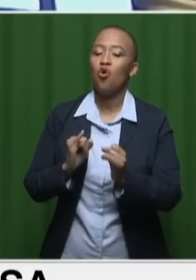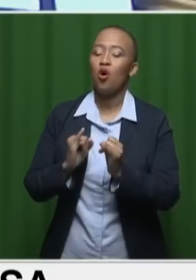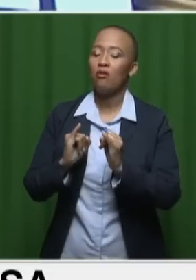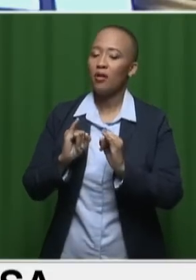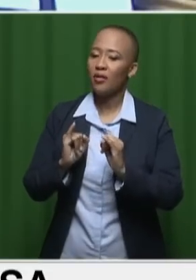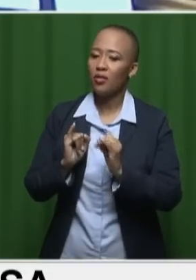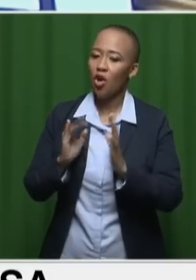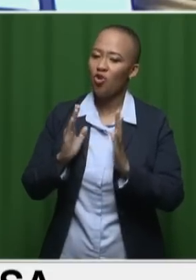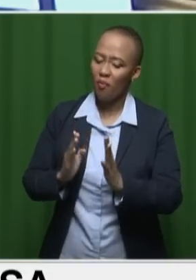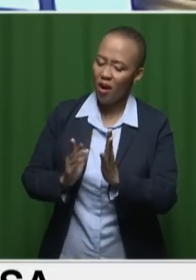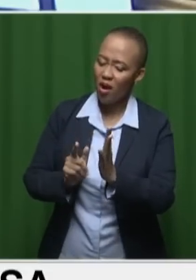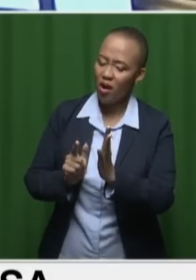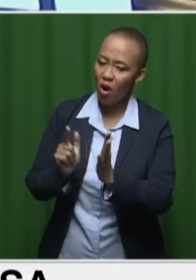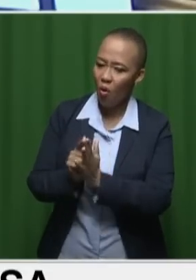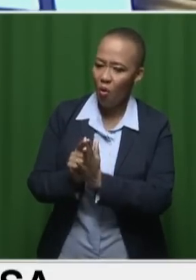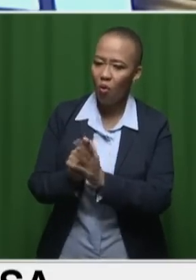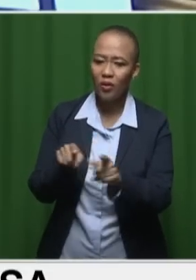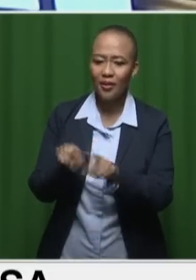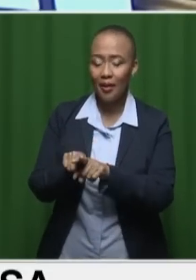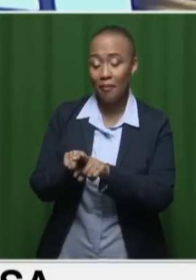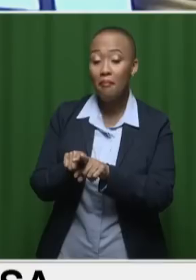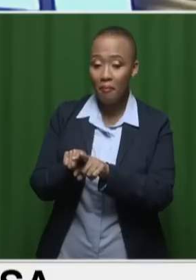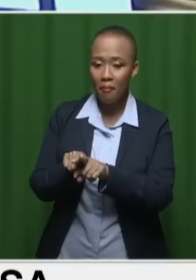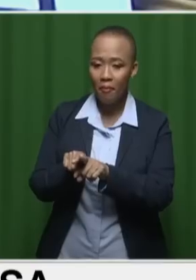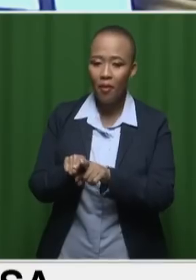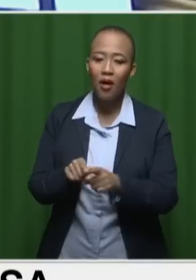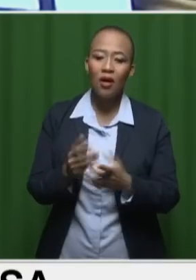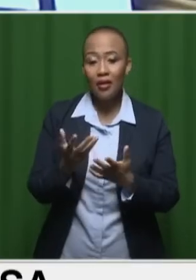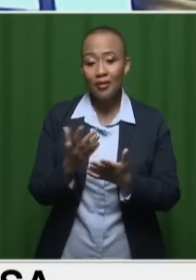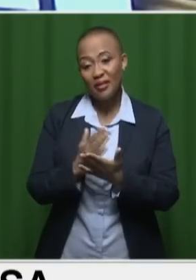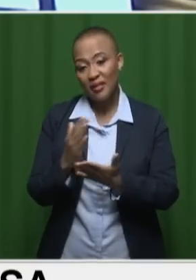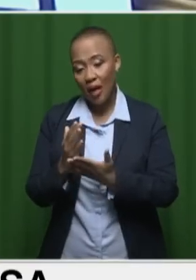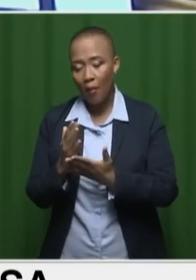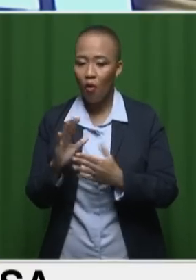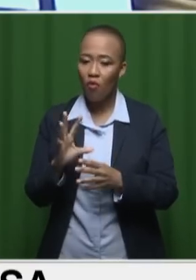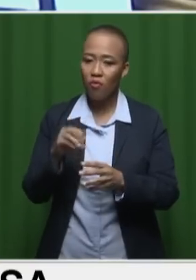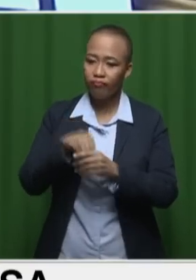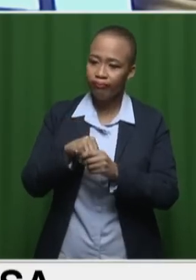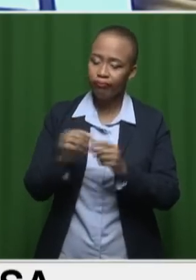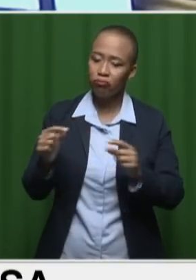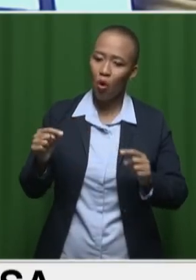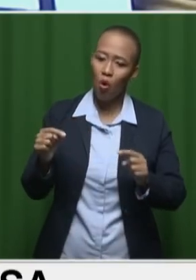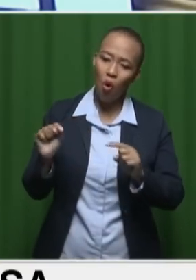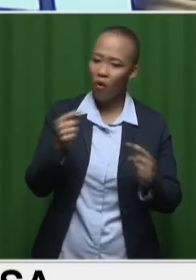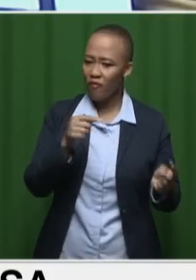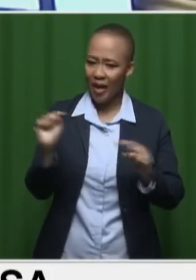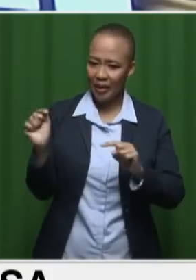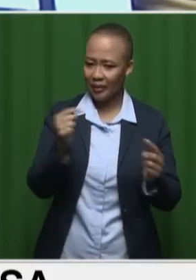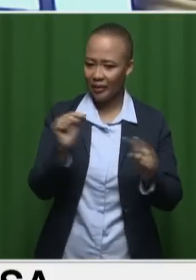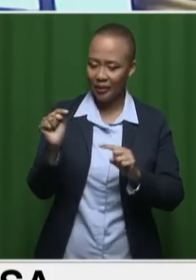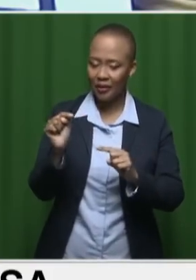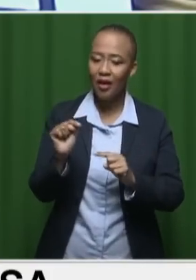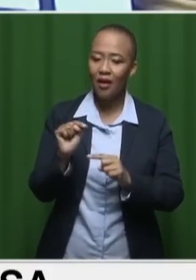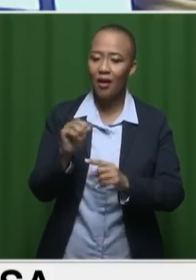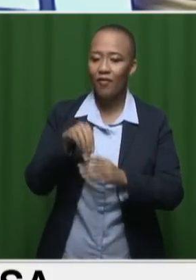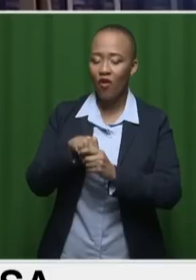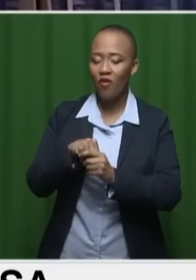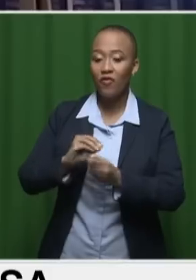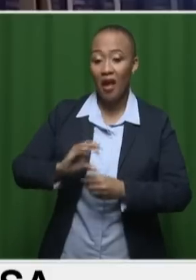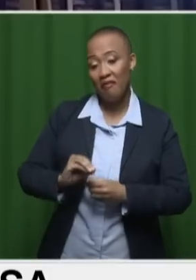some of the rulings of the International Criminal Court, and I think there is the need to revisit some of those. And I think South Africa, together with other